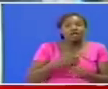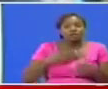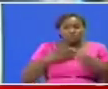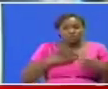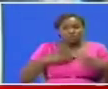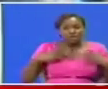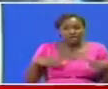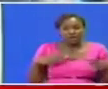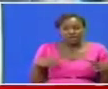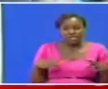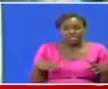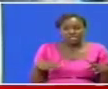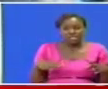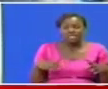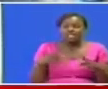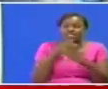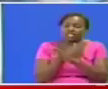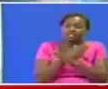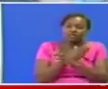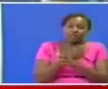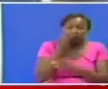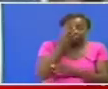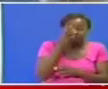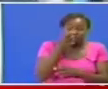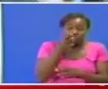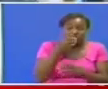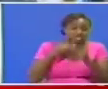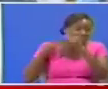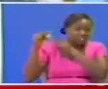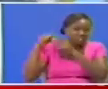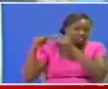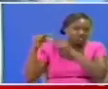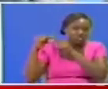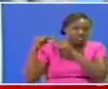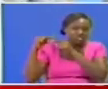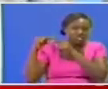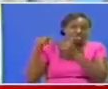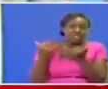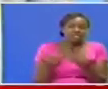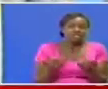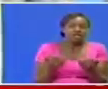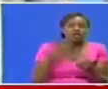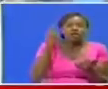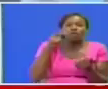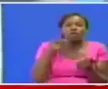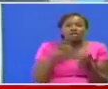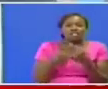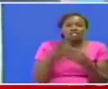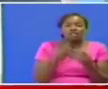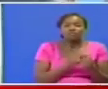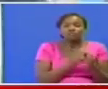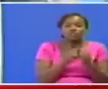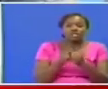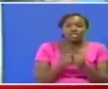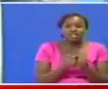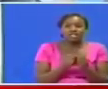country. We must secure the destiny of future generations. Now, we must come together